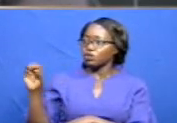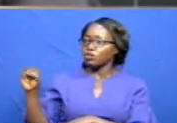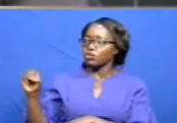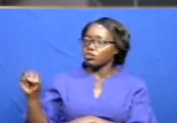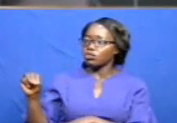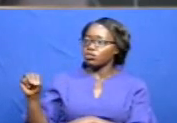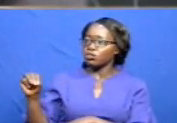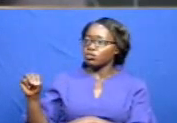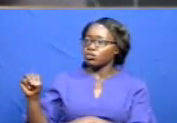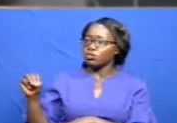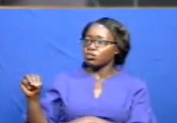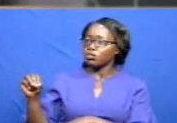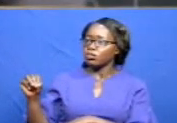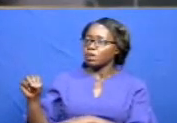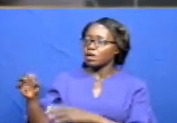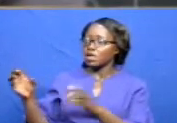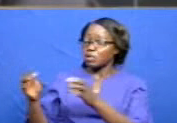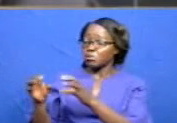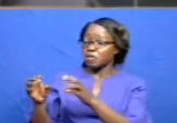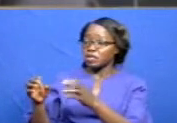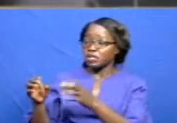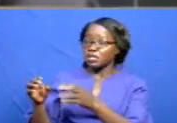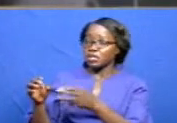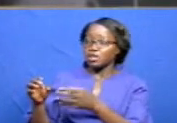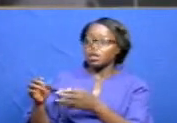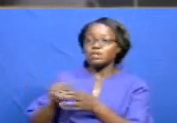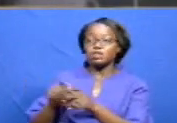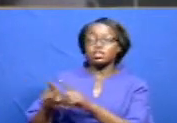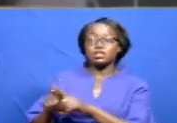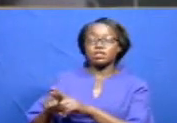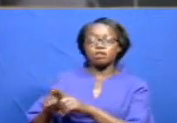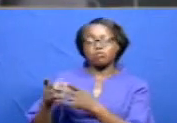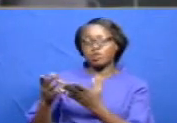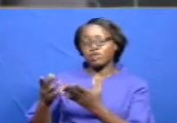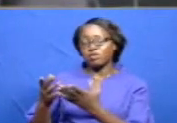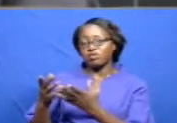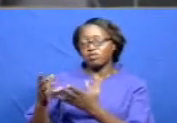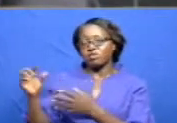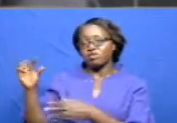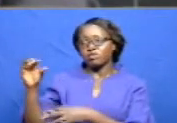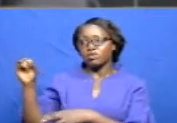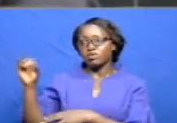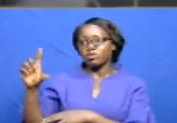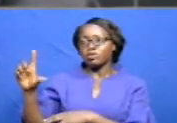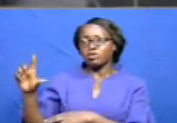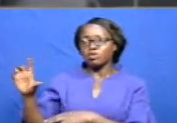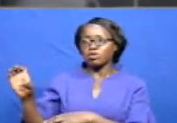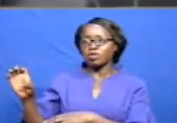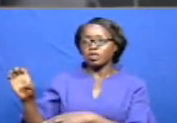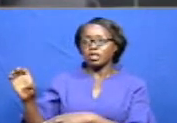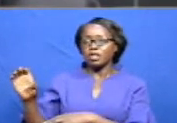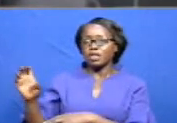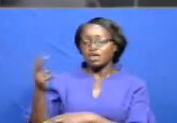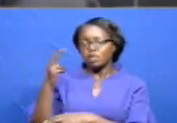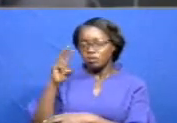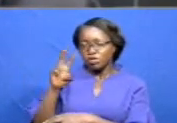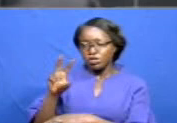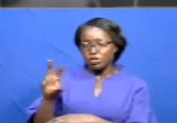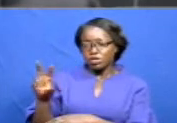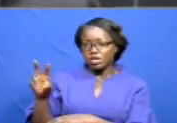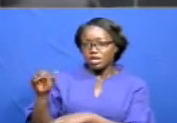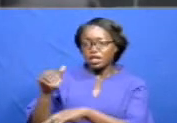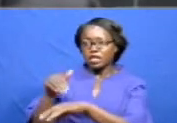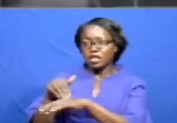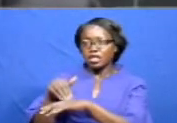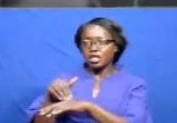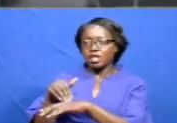to Google. Both of them are subsidiaries of the alphabet company. And Loon has been looking at